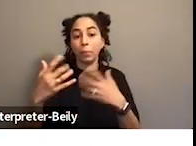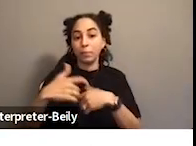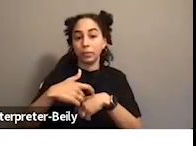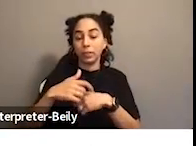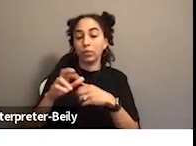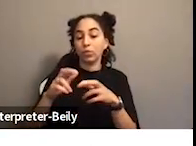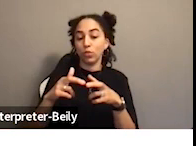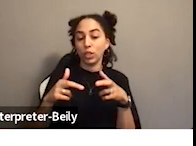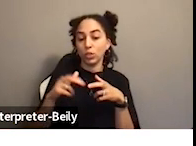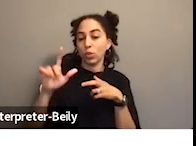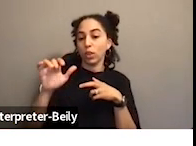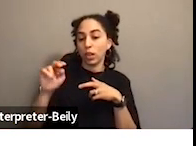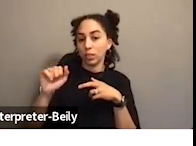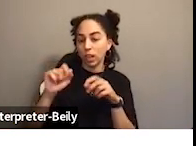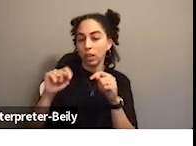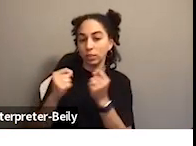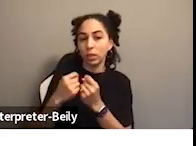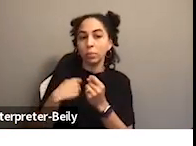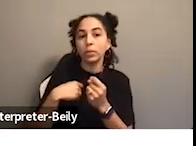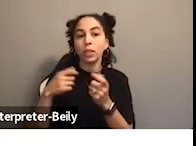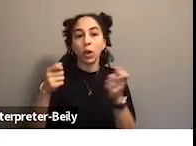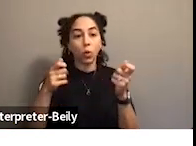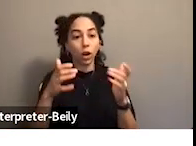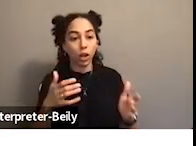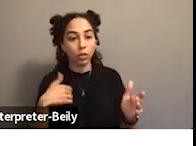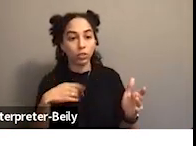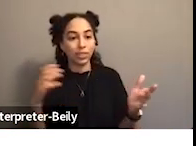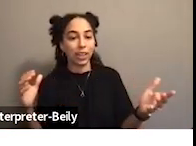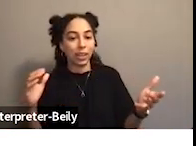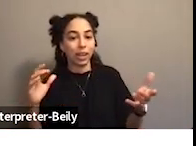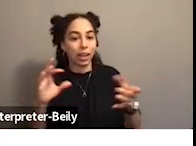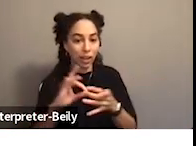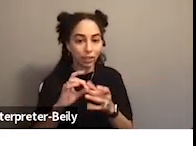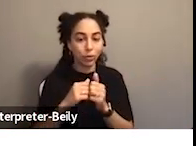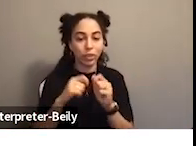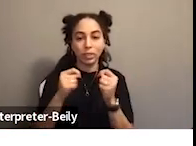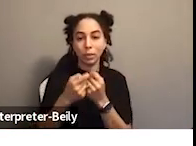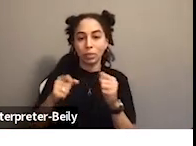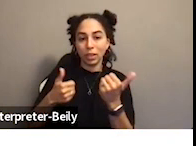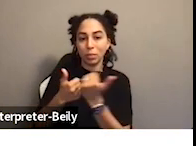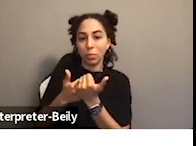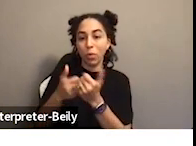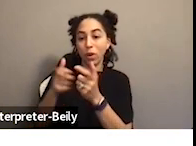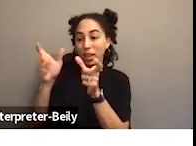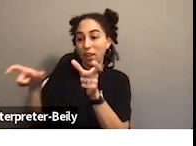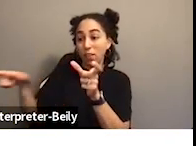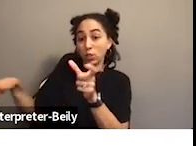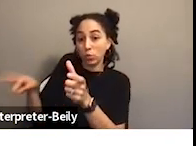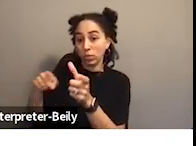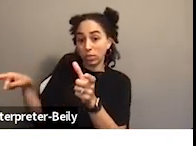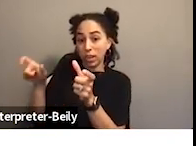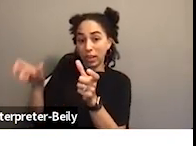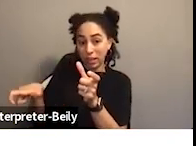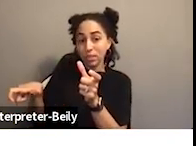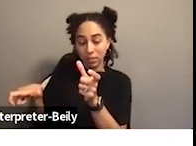regional liaisons and community resource coordinators connected with the teams to support the needs of the individuals, we're